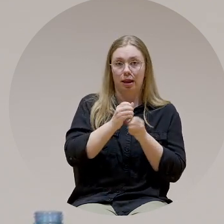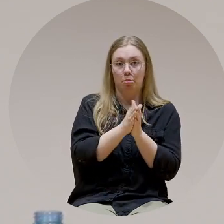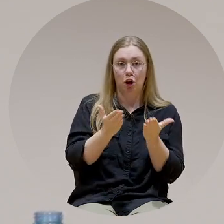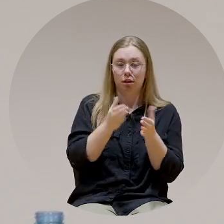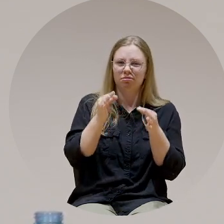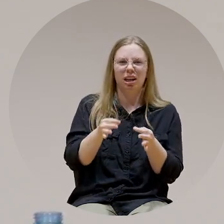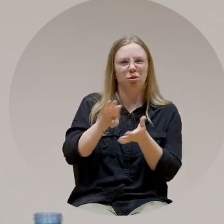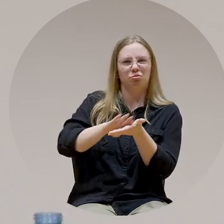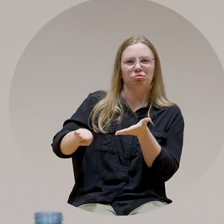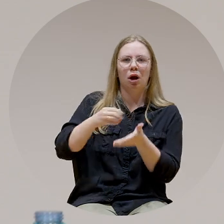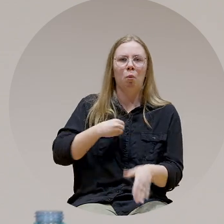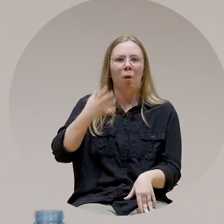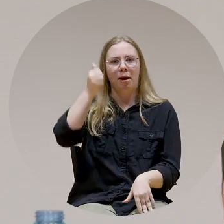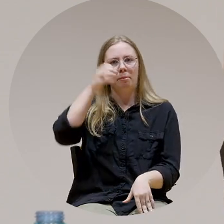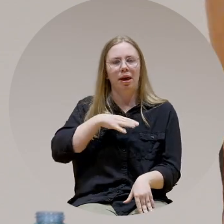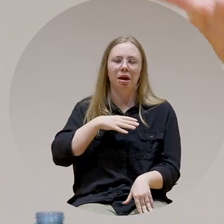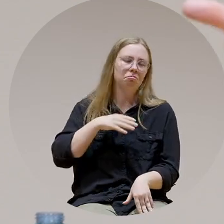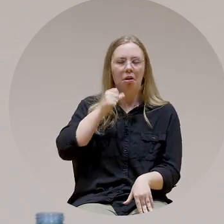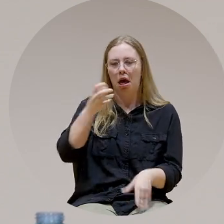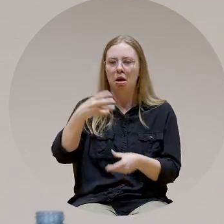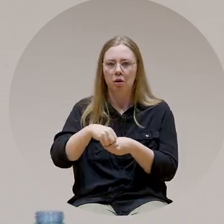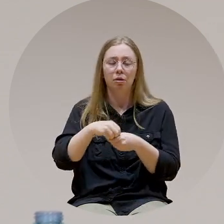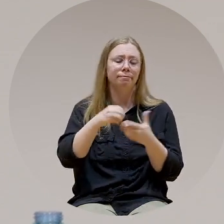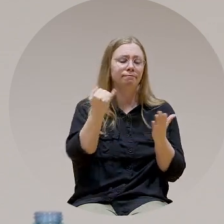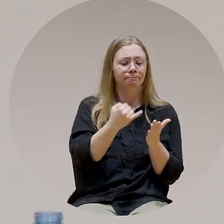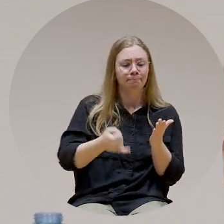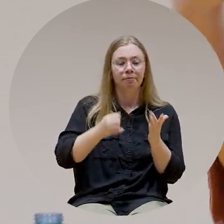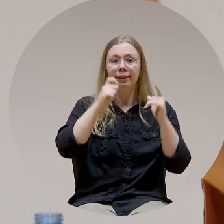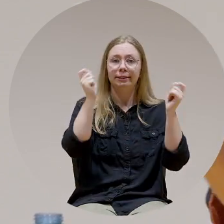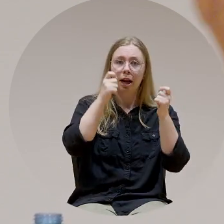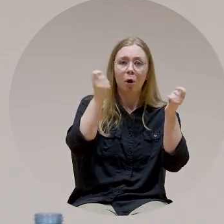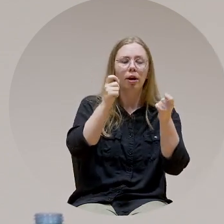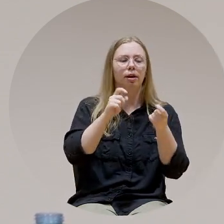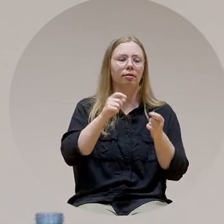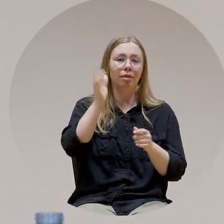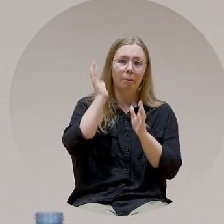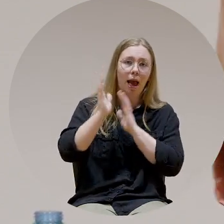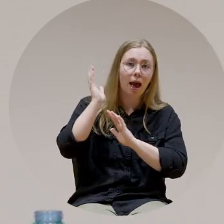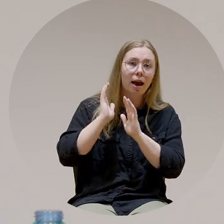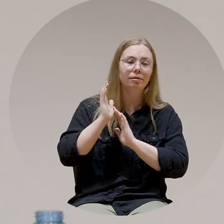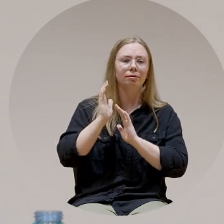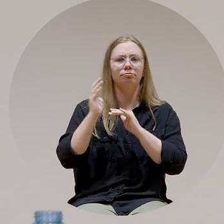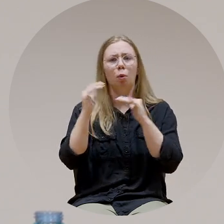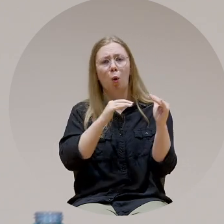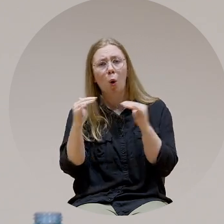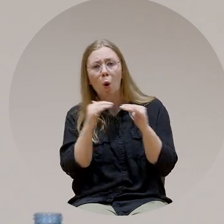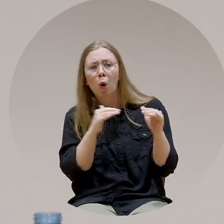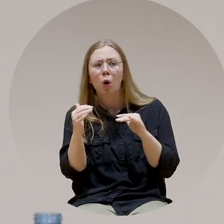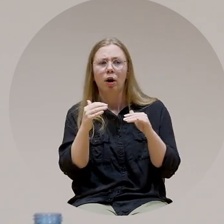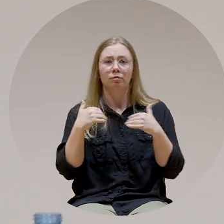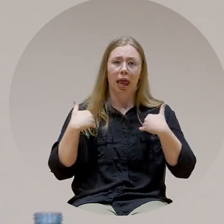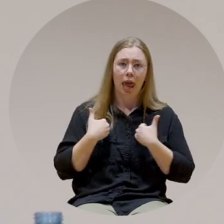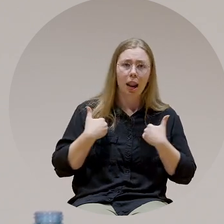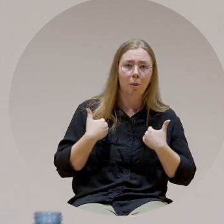about the white man in there. It's about ceremony, it's about the past, it's about warfare, it's about the animals, but no white people. And he